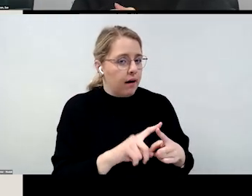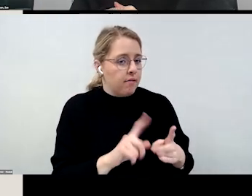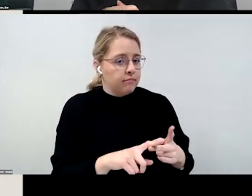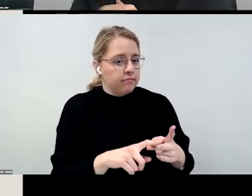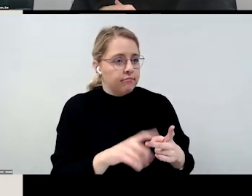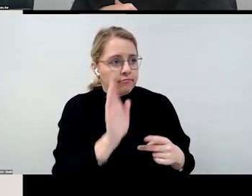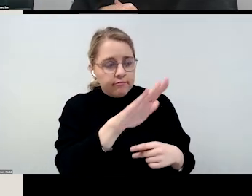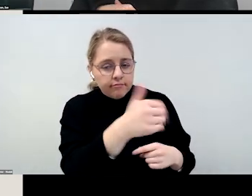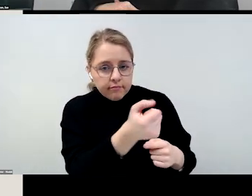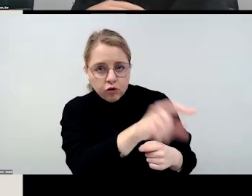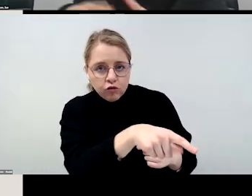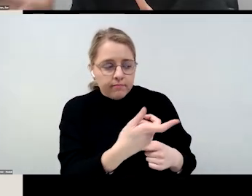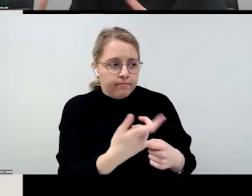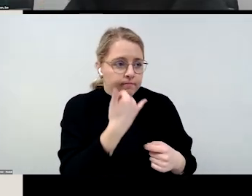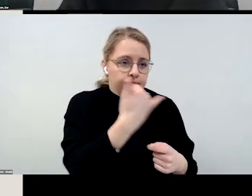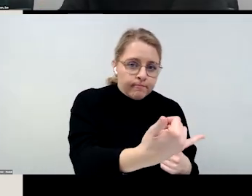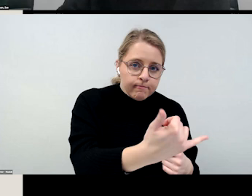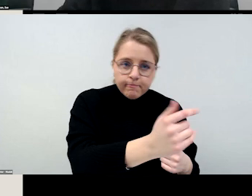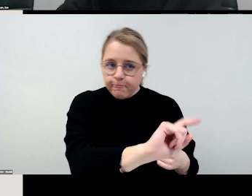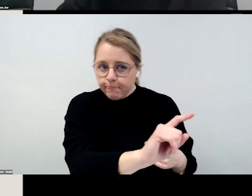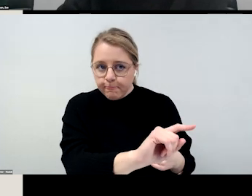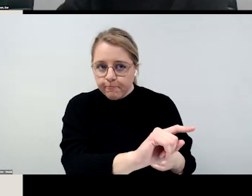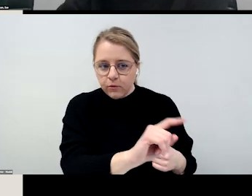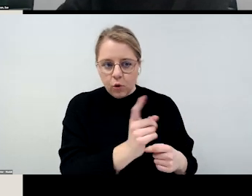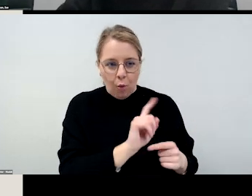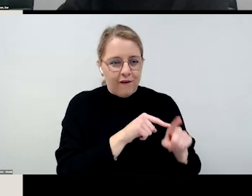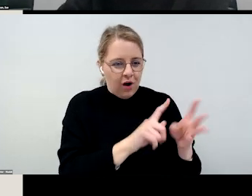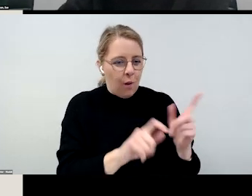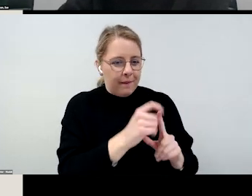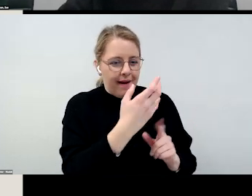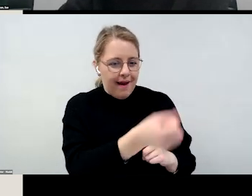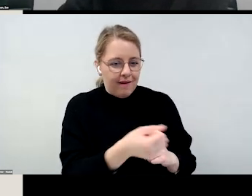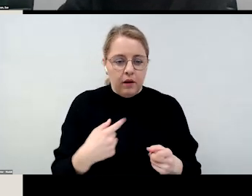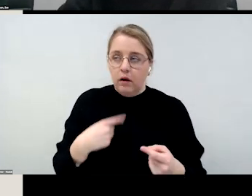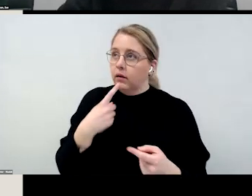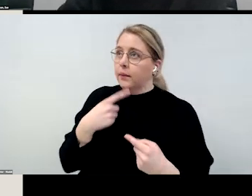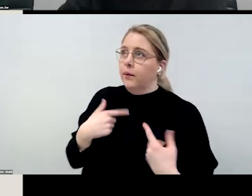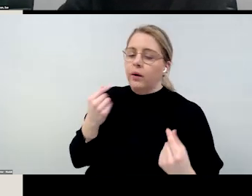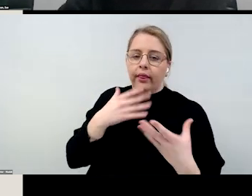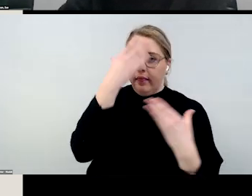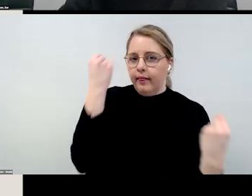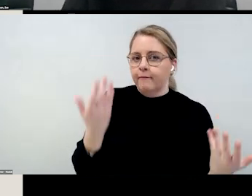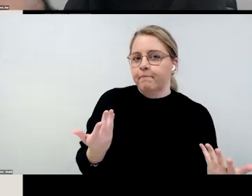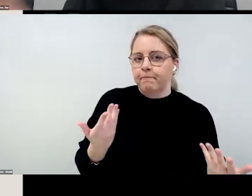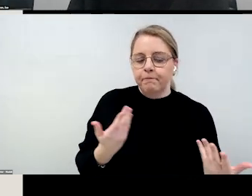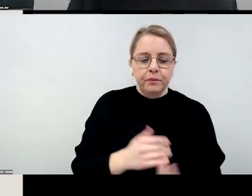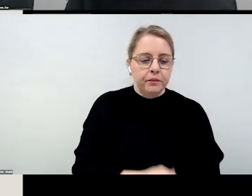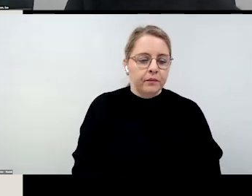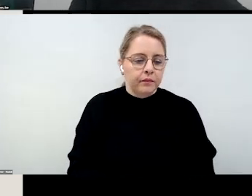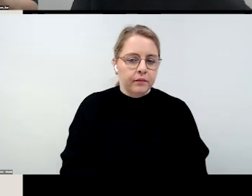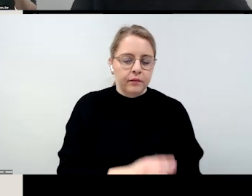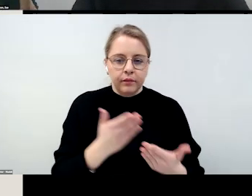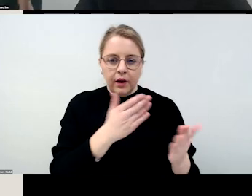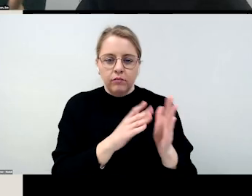in on them to see how they're getting on with doing that follow-up step? And this can help with treatment adherence. I'll pass back to